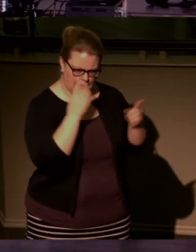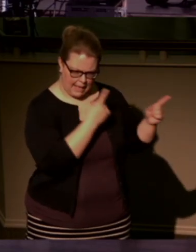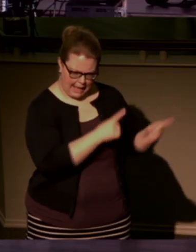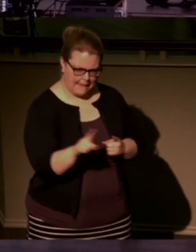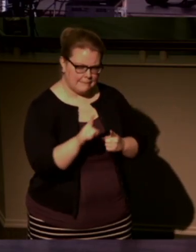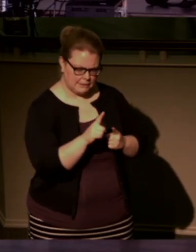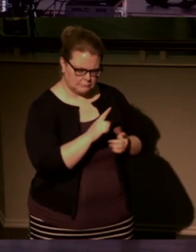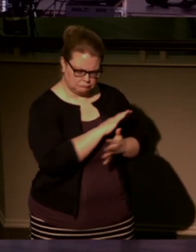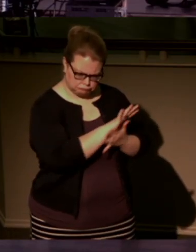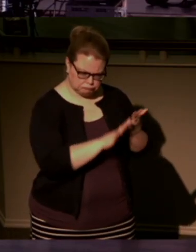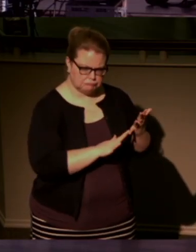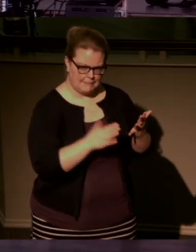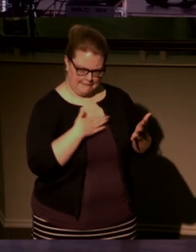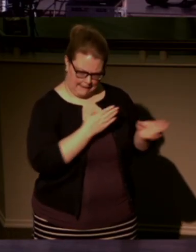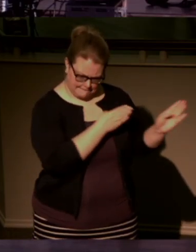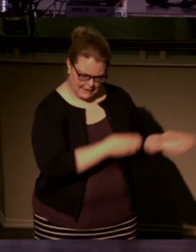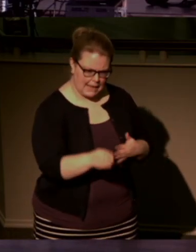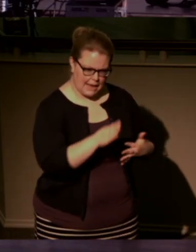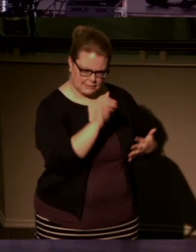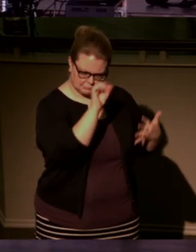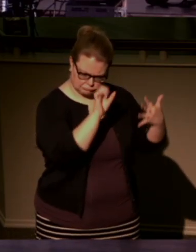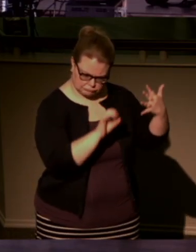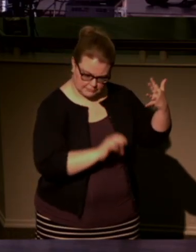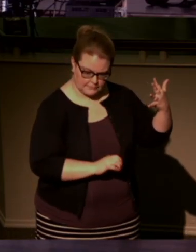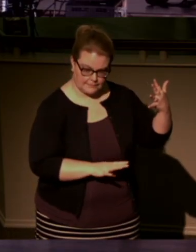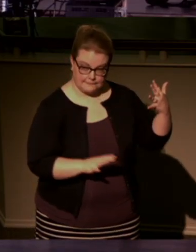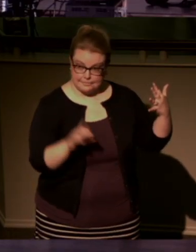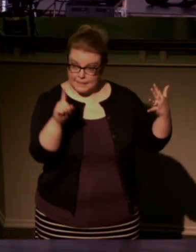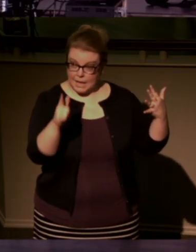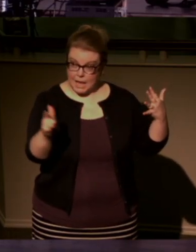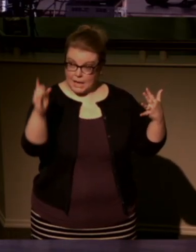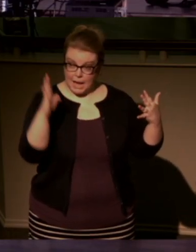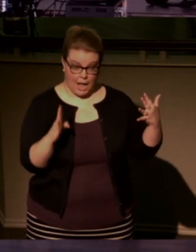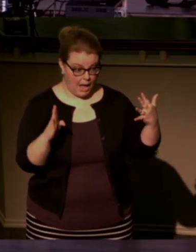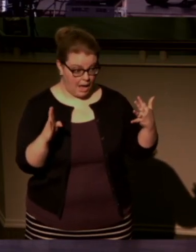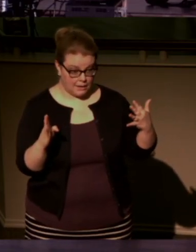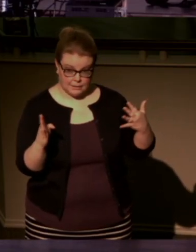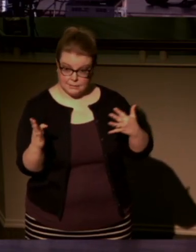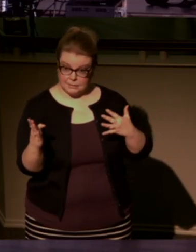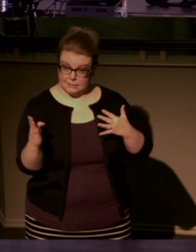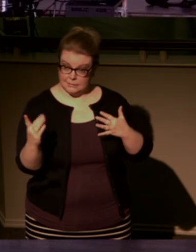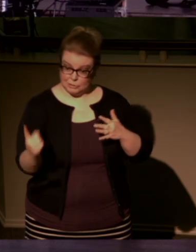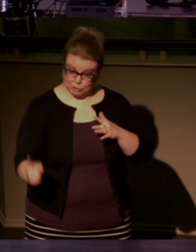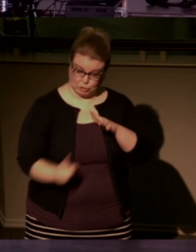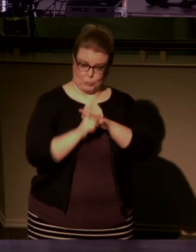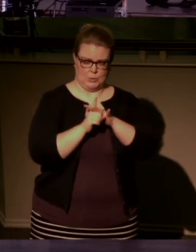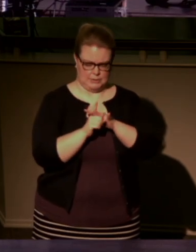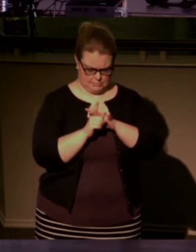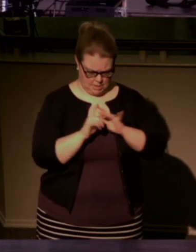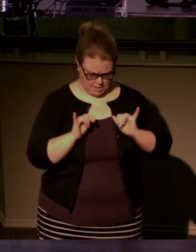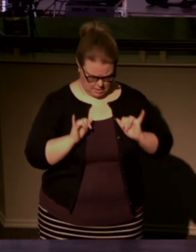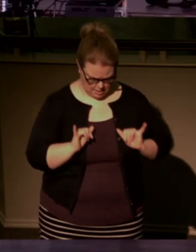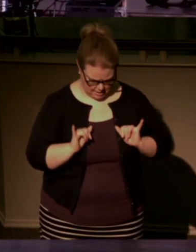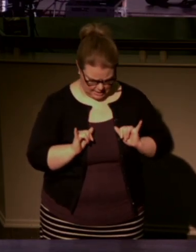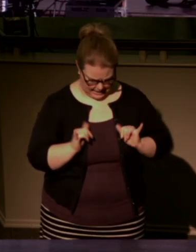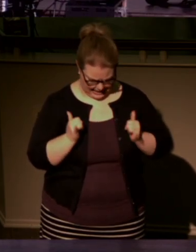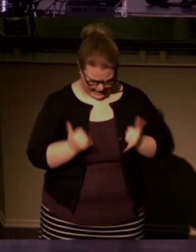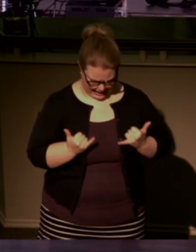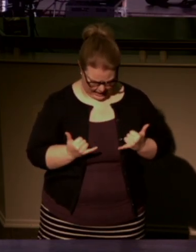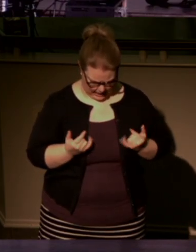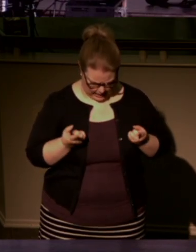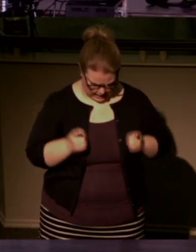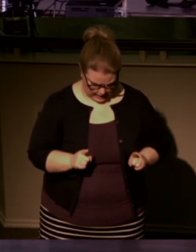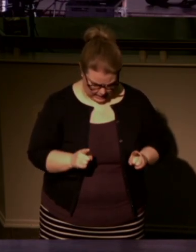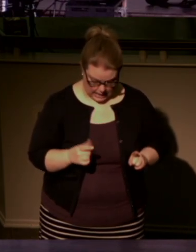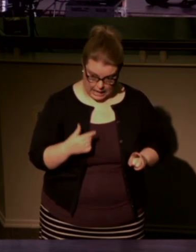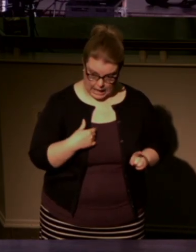the plans that I'm making. And then God shows up in your life, and the big challenge is whether you say yes